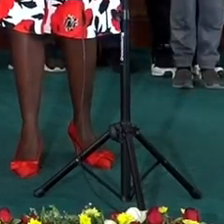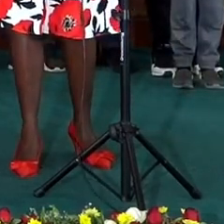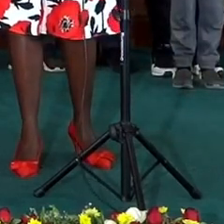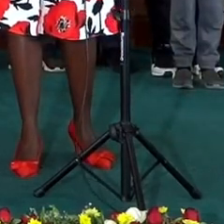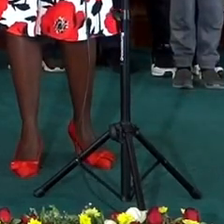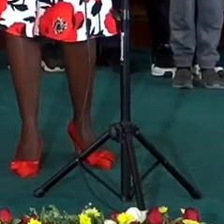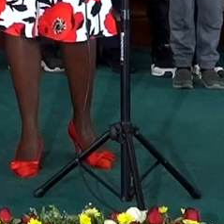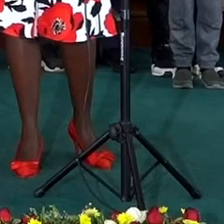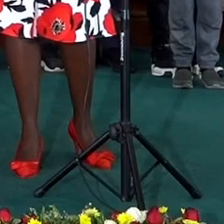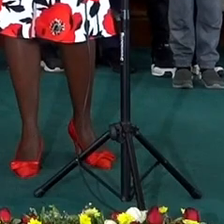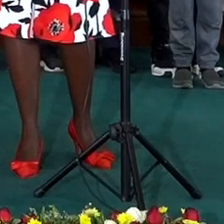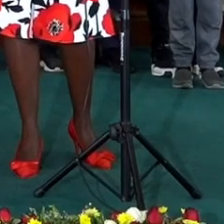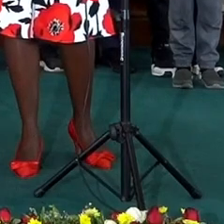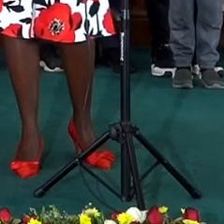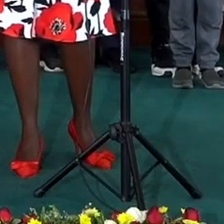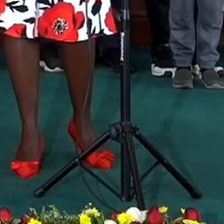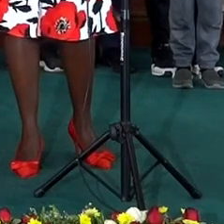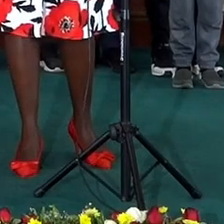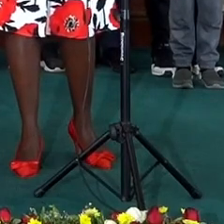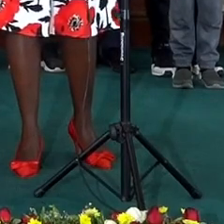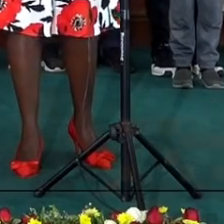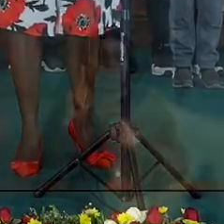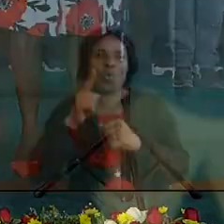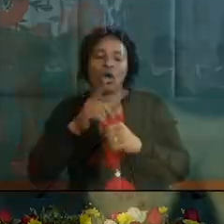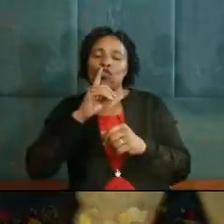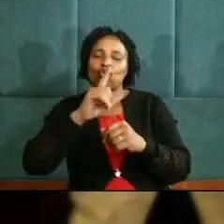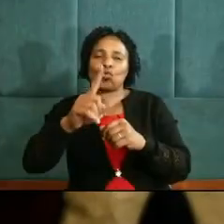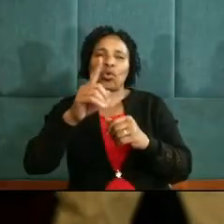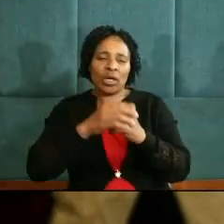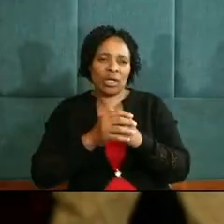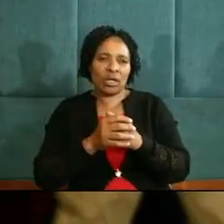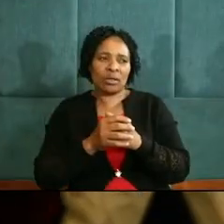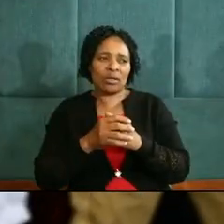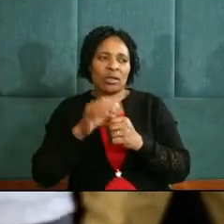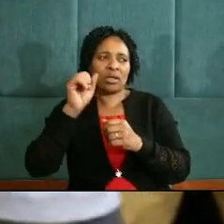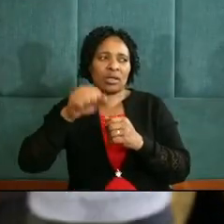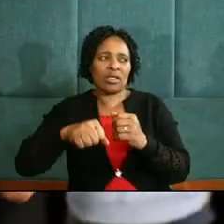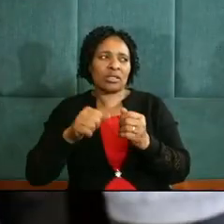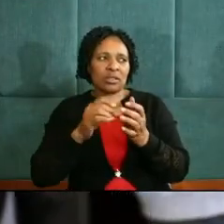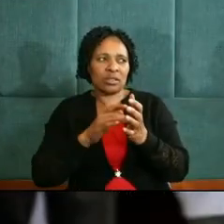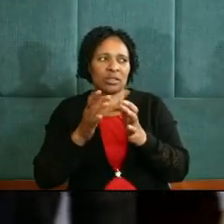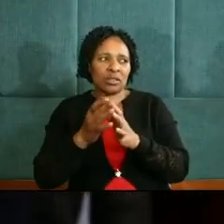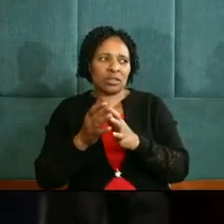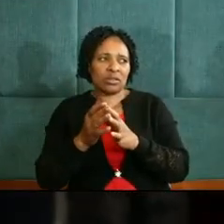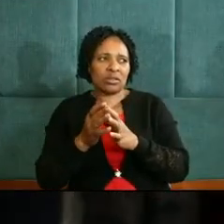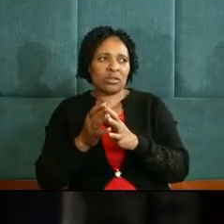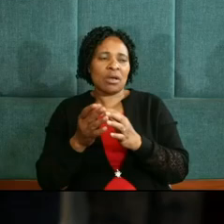deposit, want the guarantee. Yeah, Jesus, in that cross.